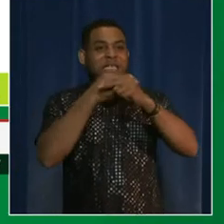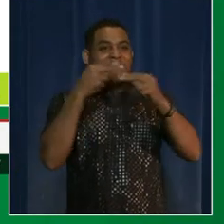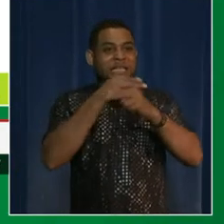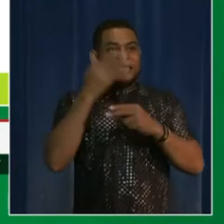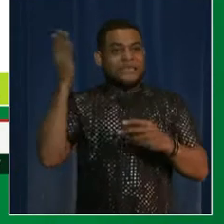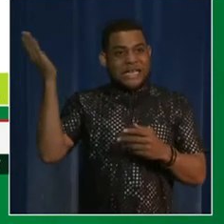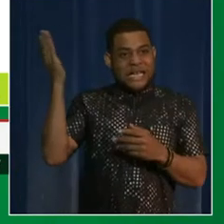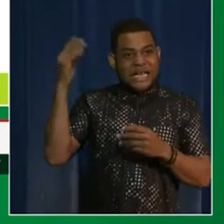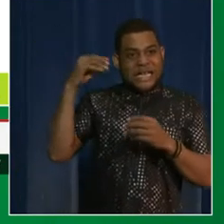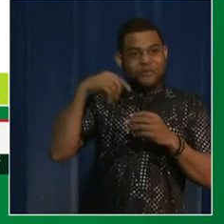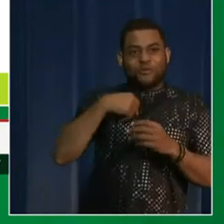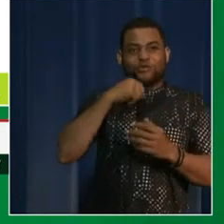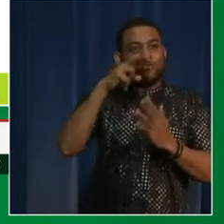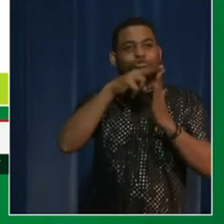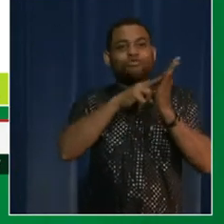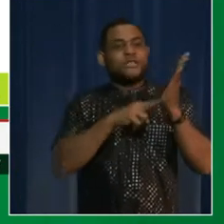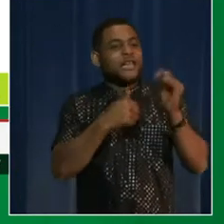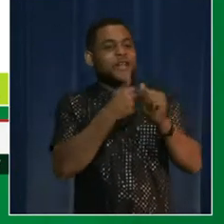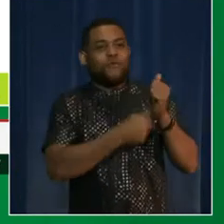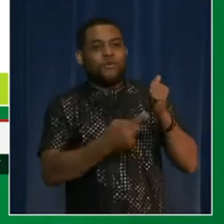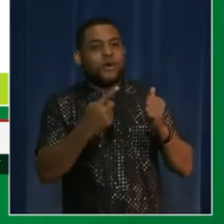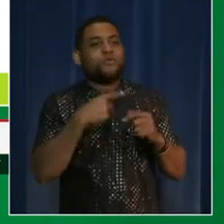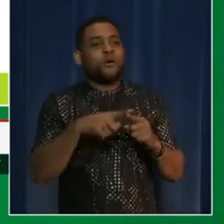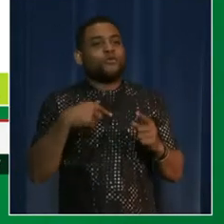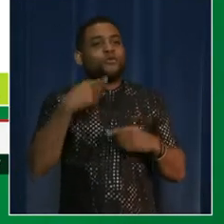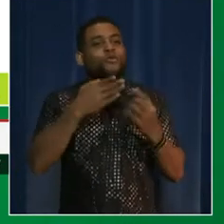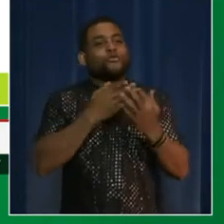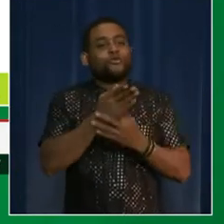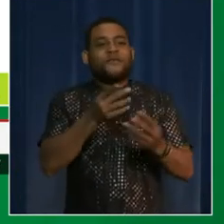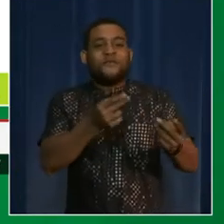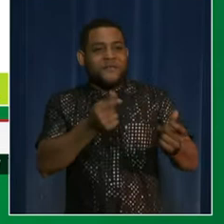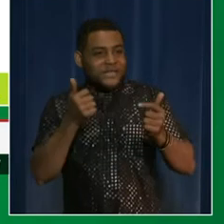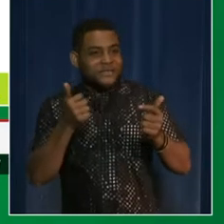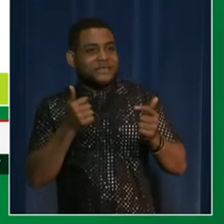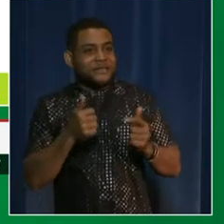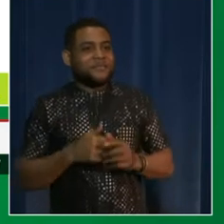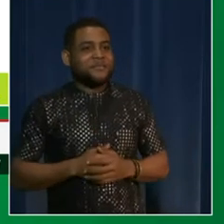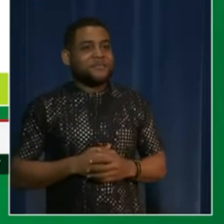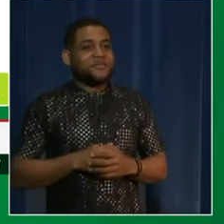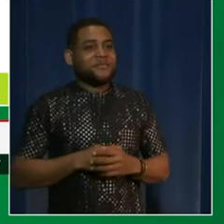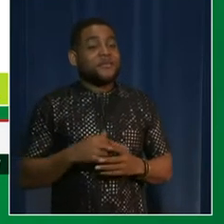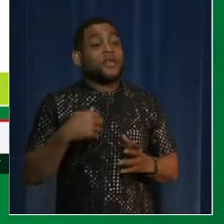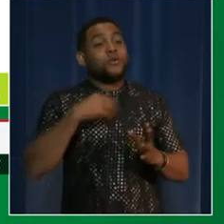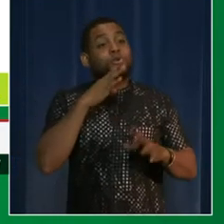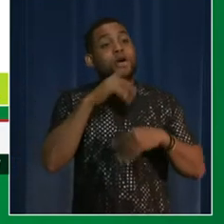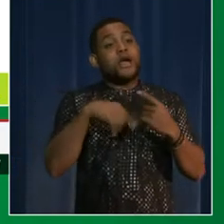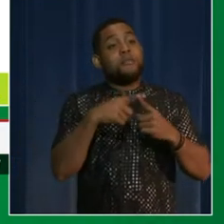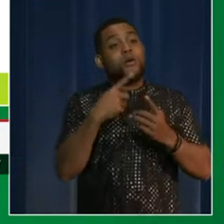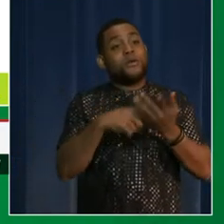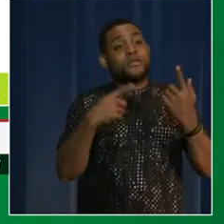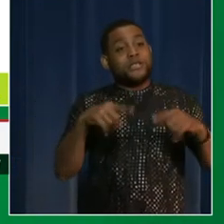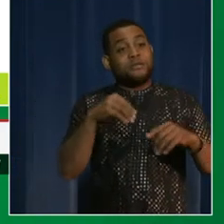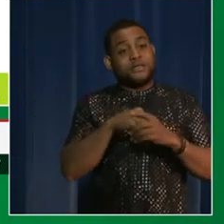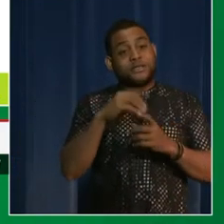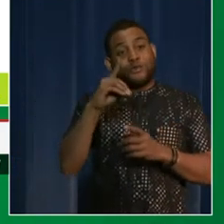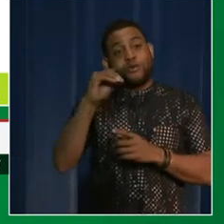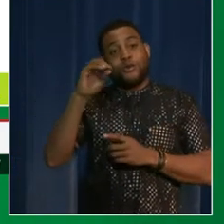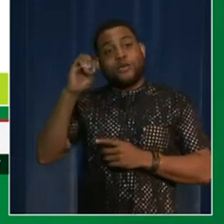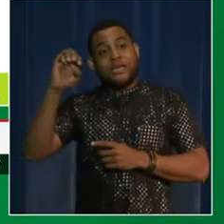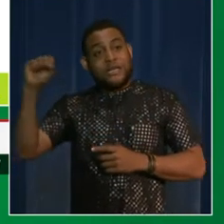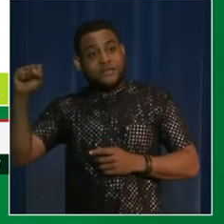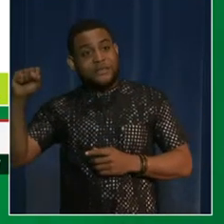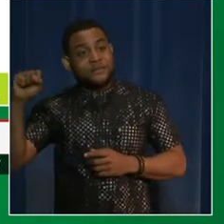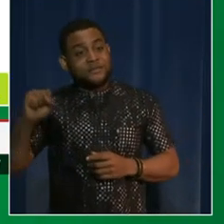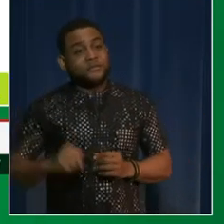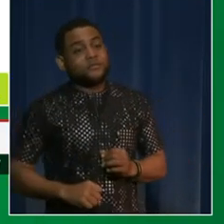not read every single slide. So let's get to work and talk about what's happening at the Department of Employment Services. So